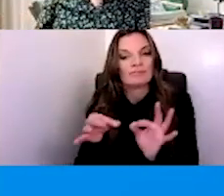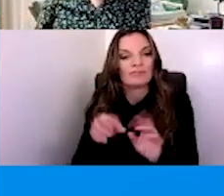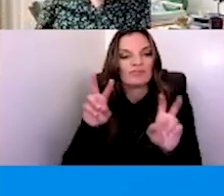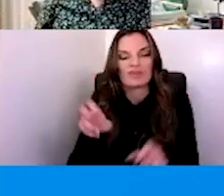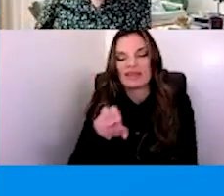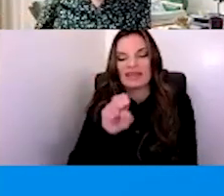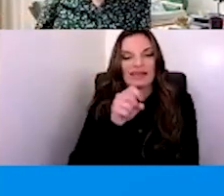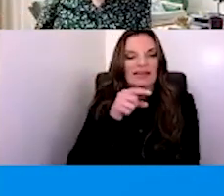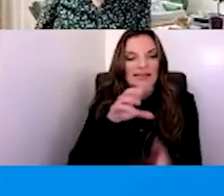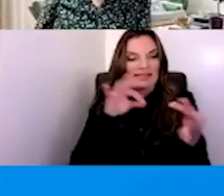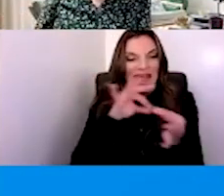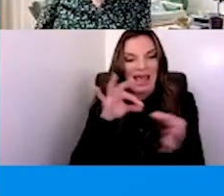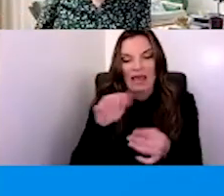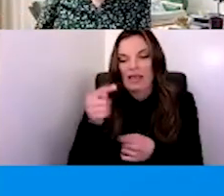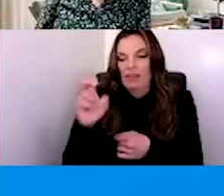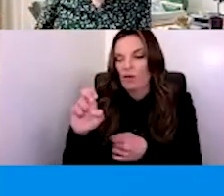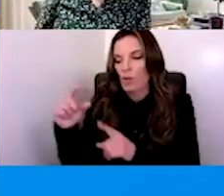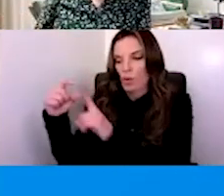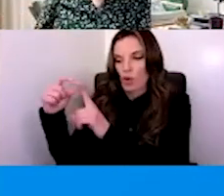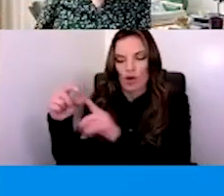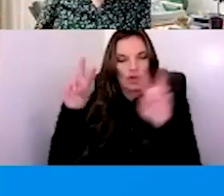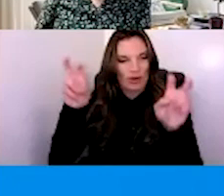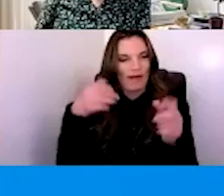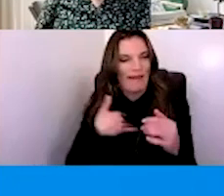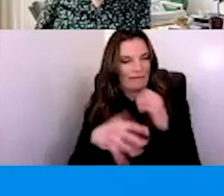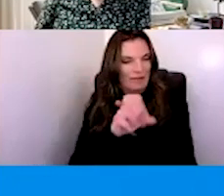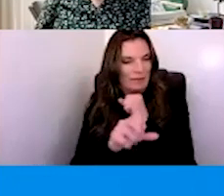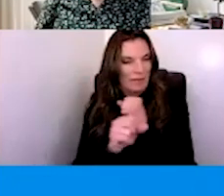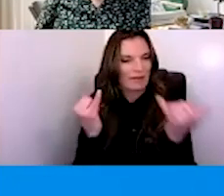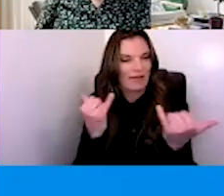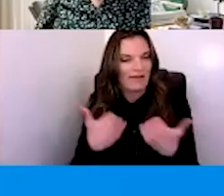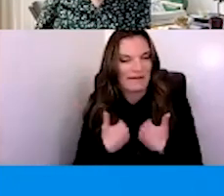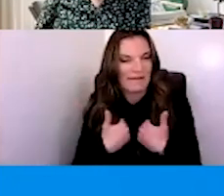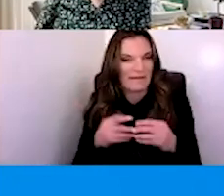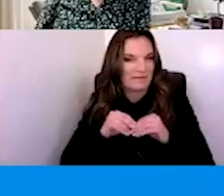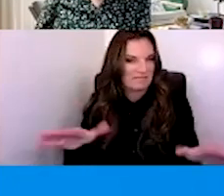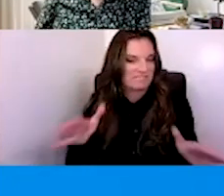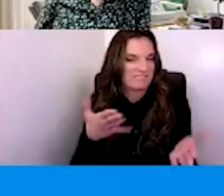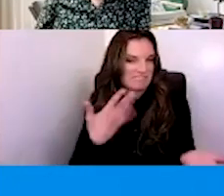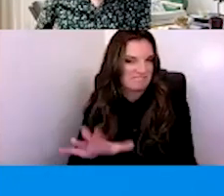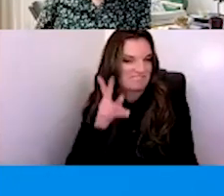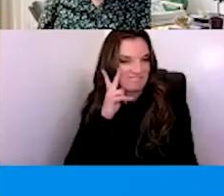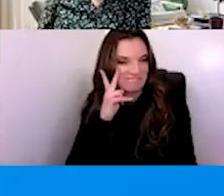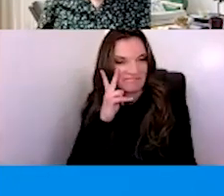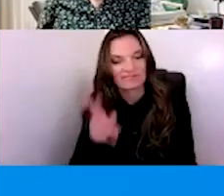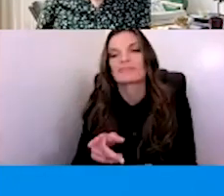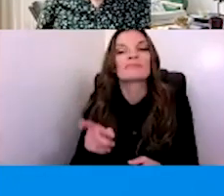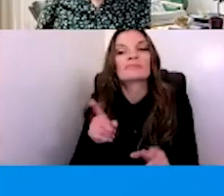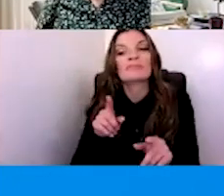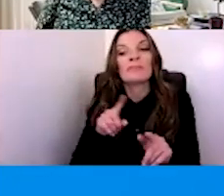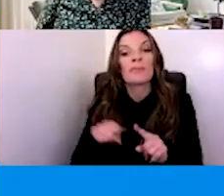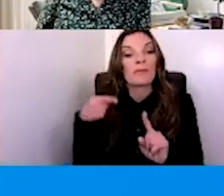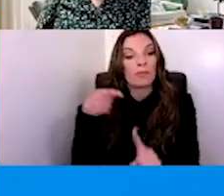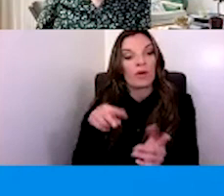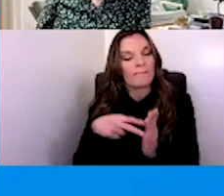word that means just that, letting people you work with, members of the disability community, know that you are open to talking about